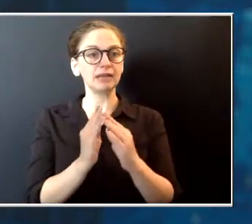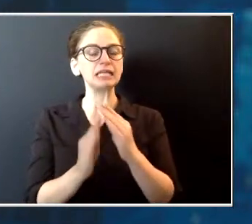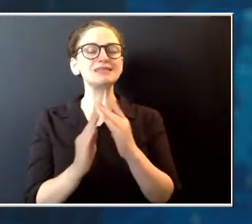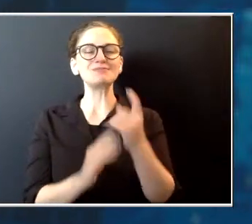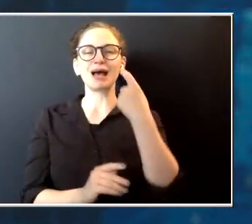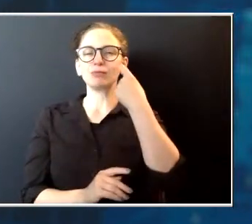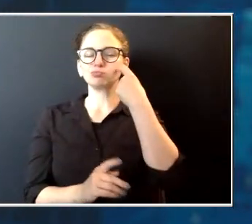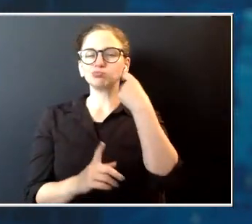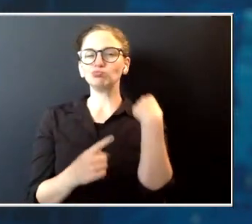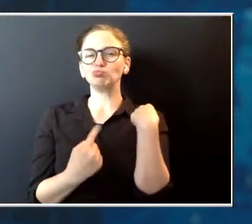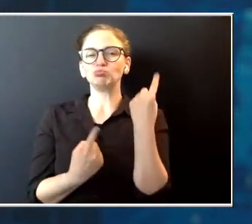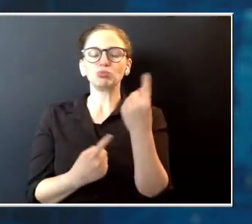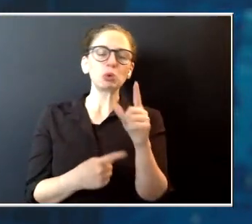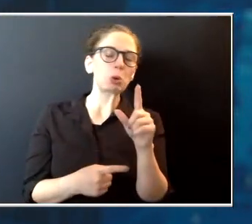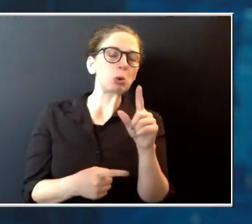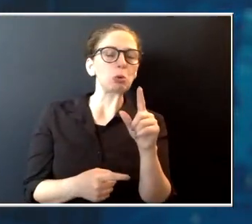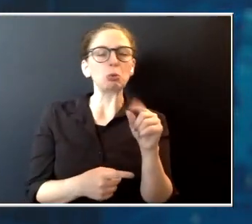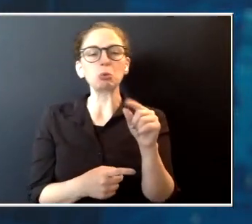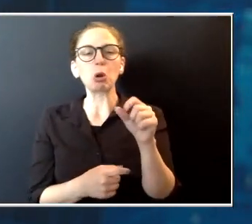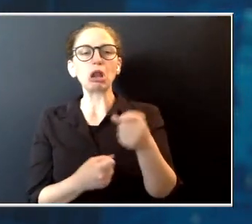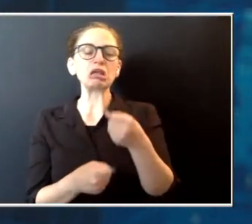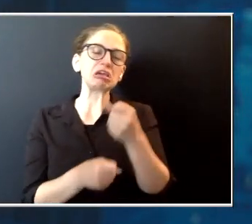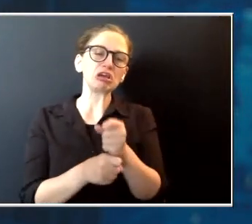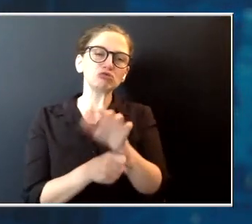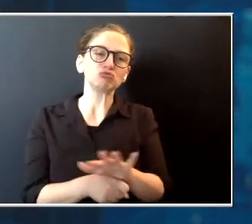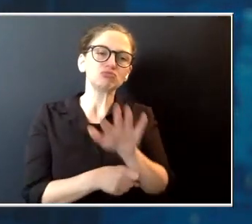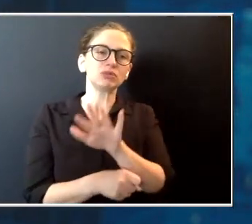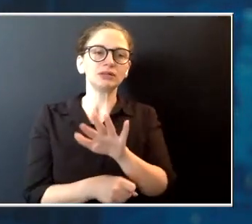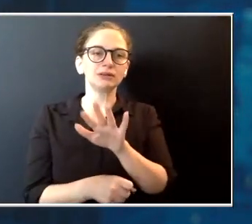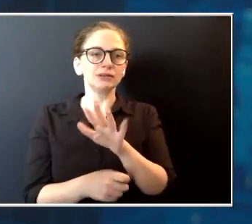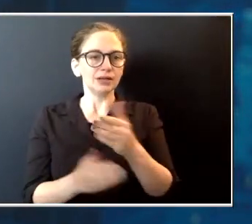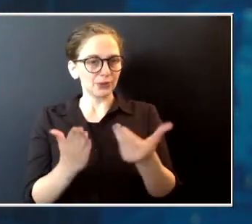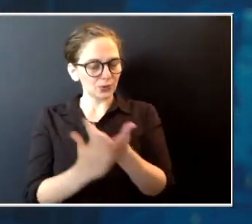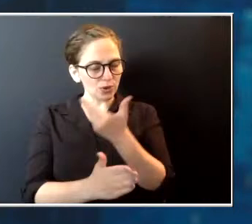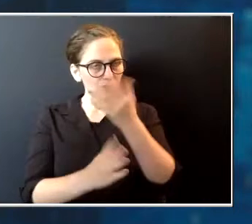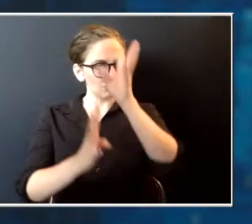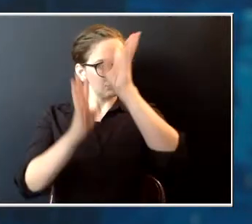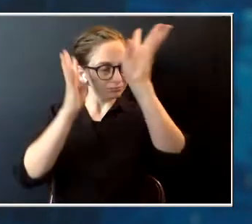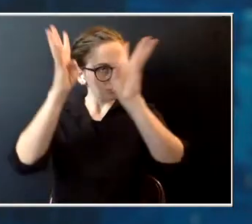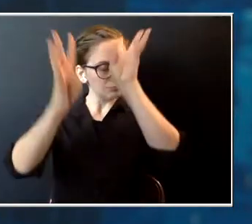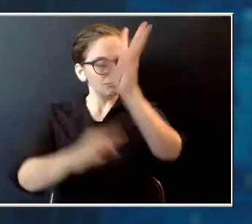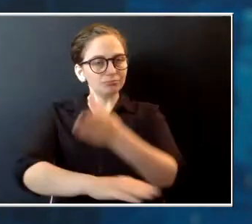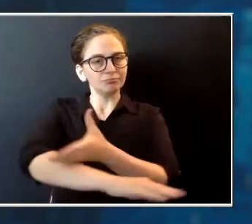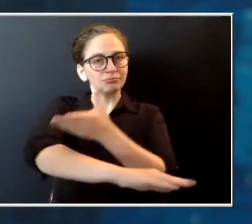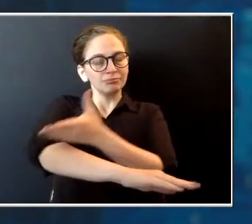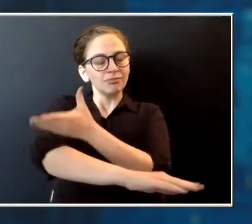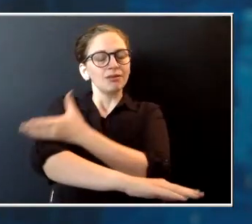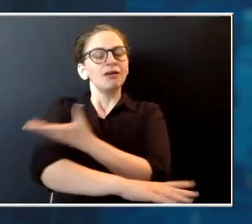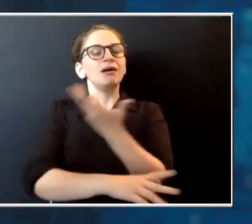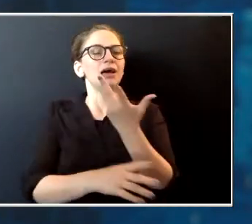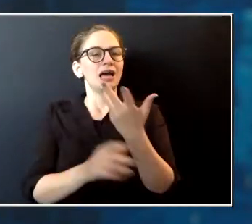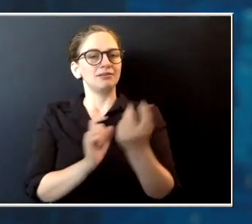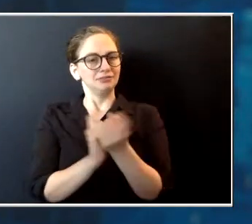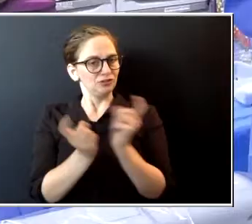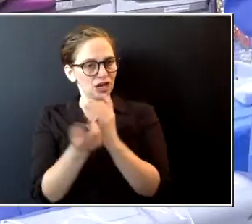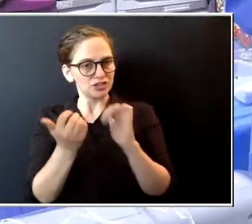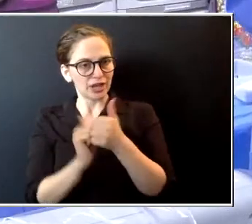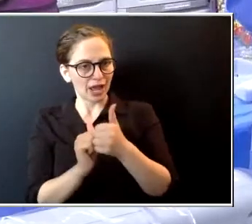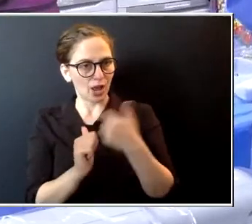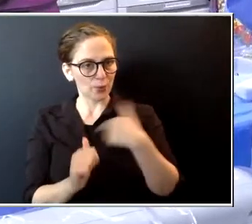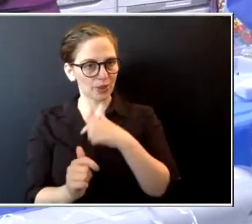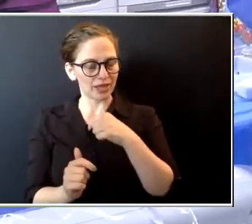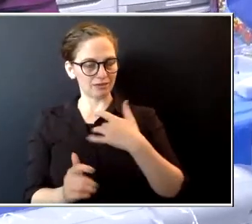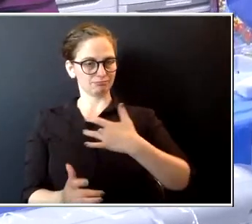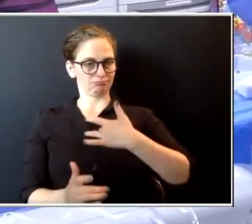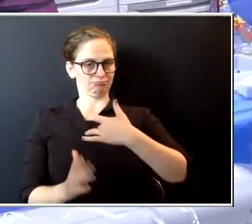options have revolutionized heart surgery while leaving the chest bone, or the sternum, intact. Today we're going to explore